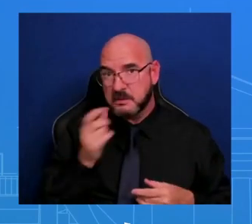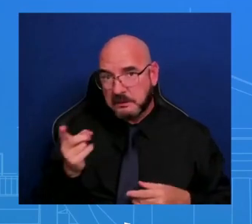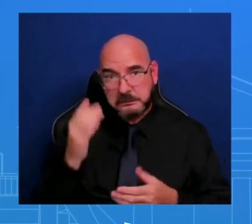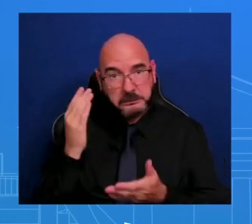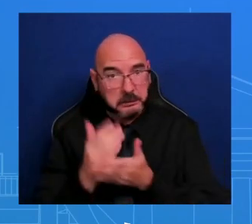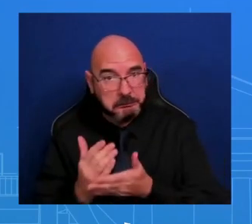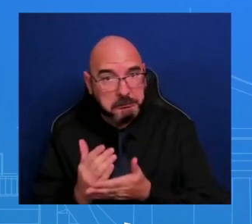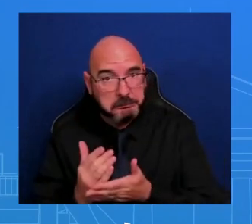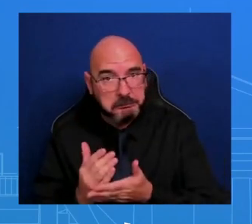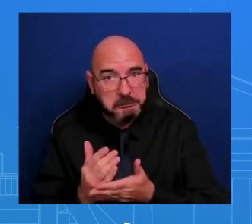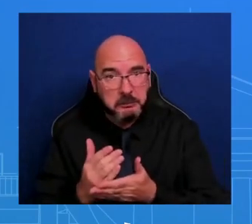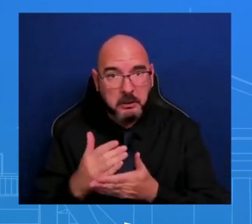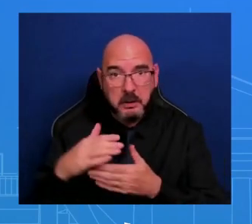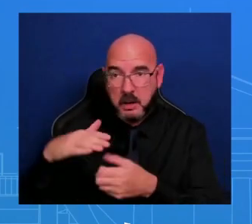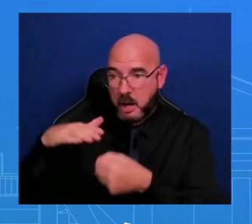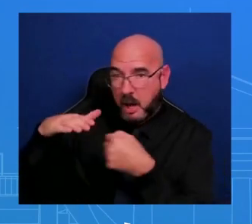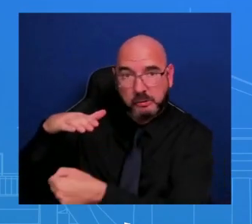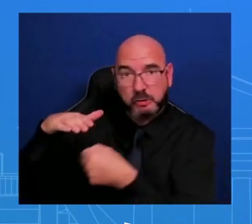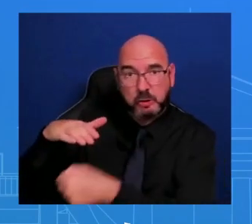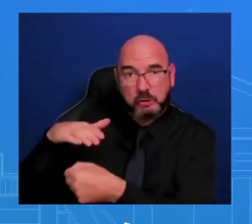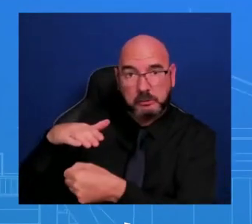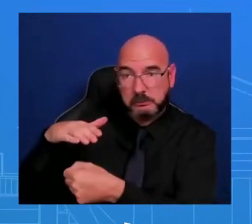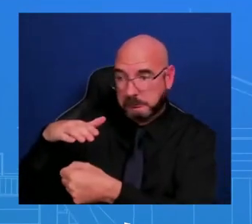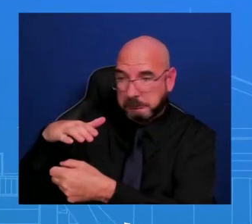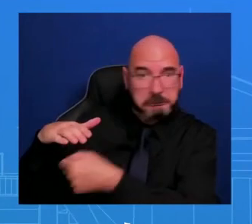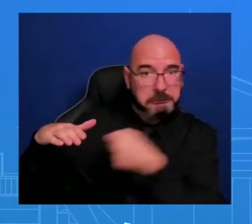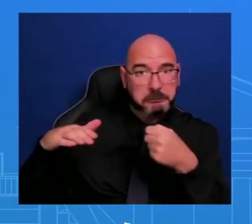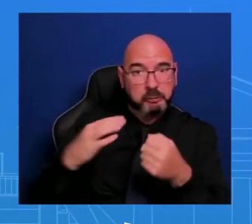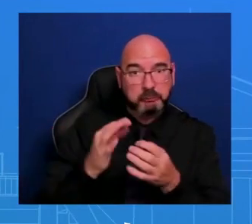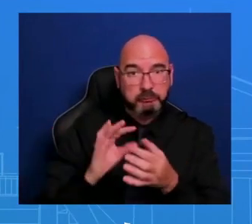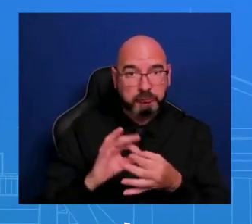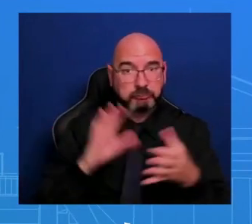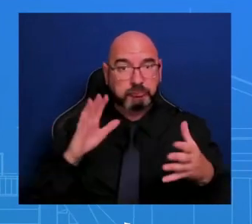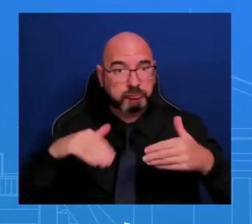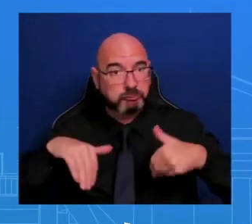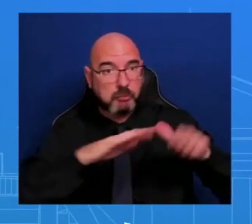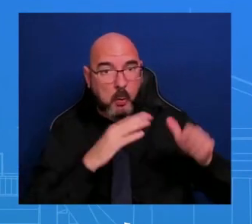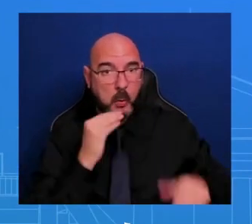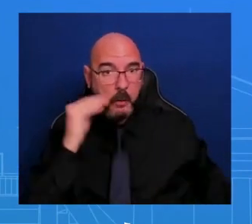place soon? I couldn't begin to speculate on that.